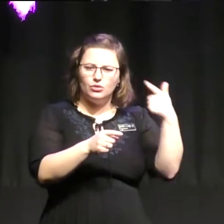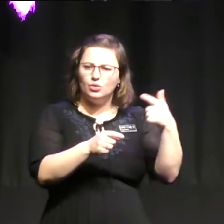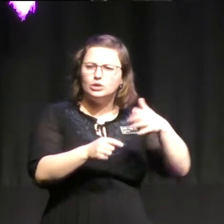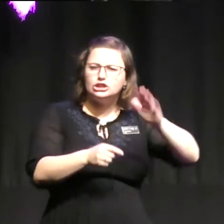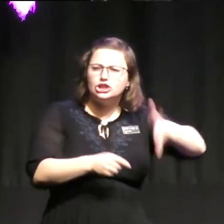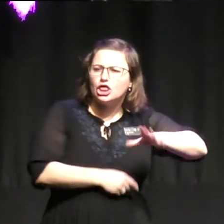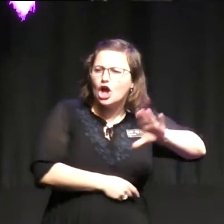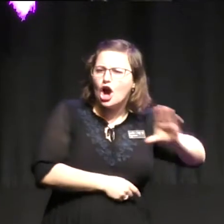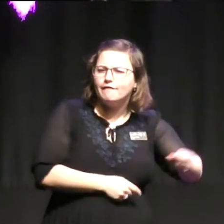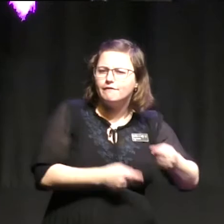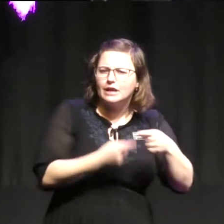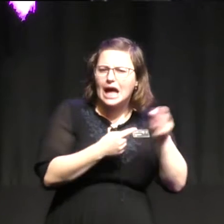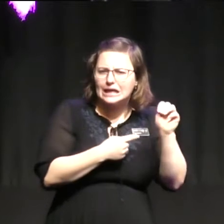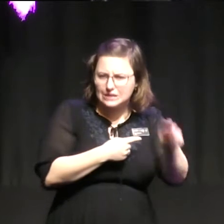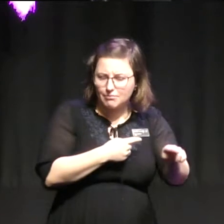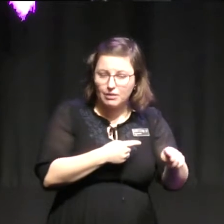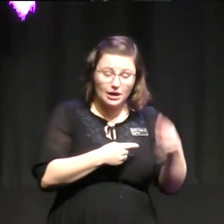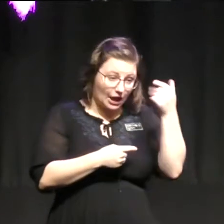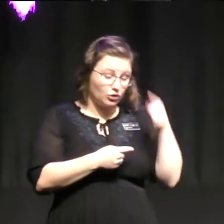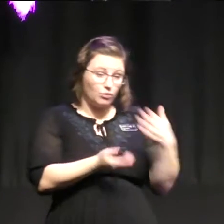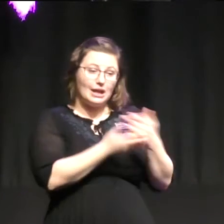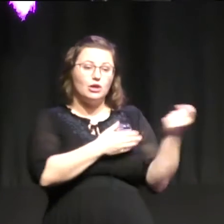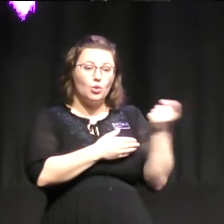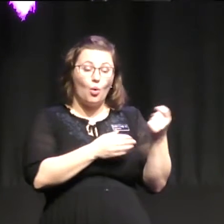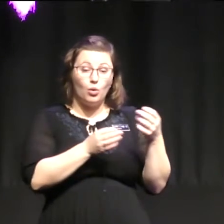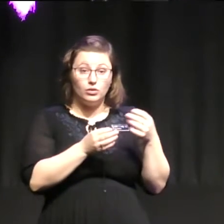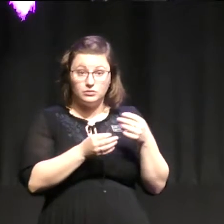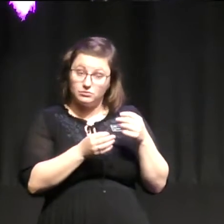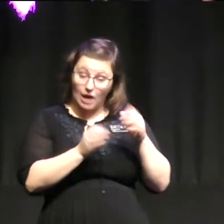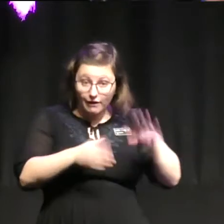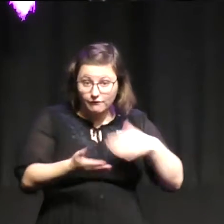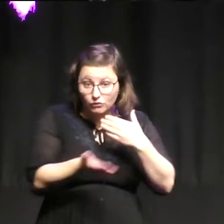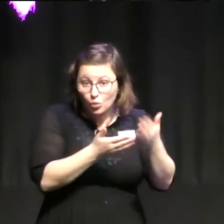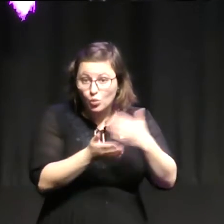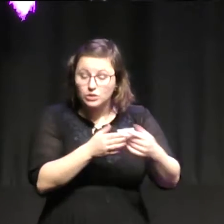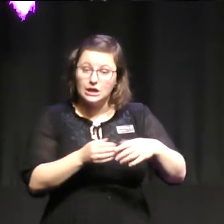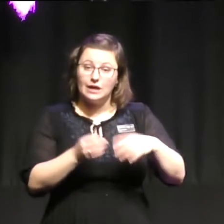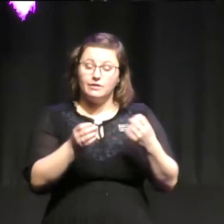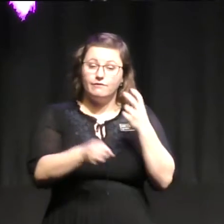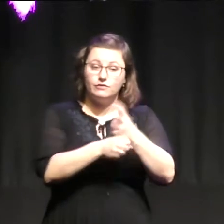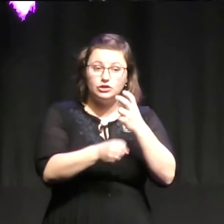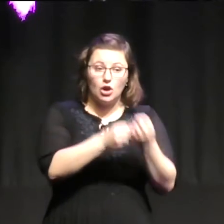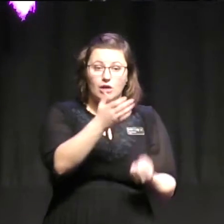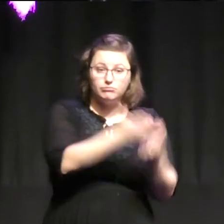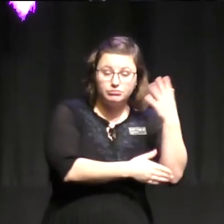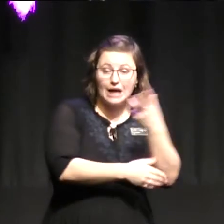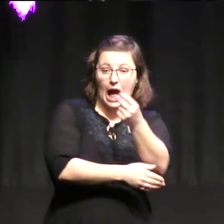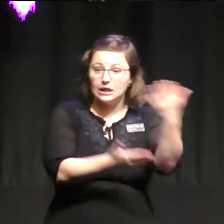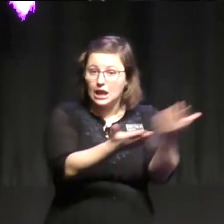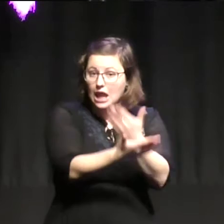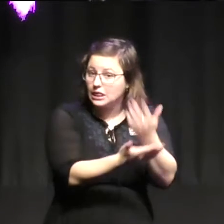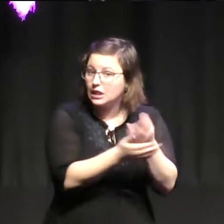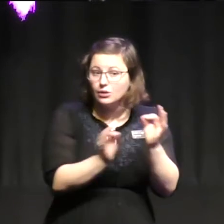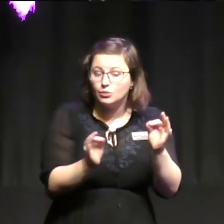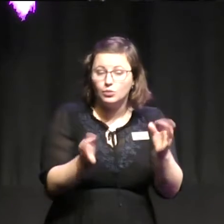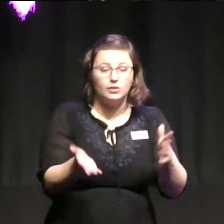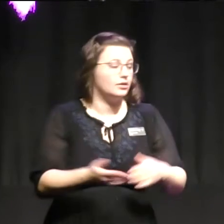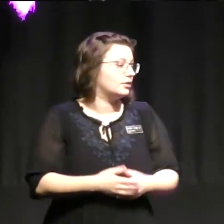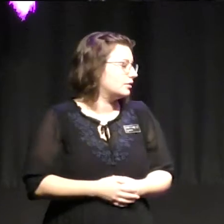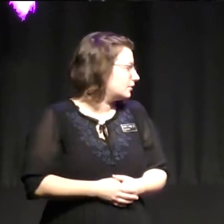South Africa. Would you like to tell us just a few words about if that's continued, and if so, in any other nations? Thank you.